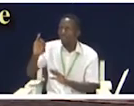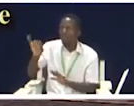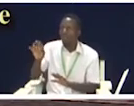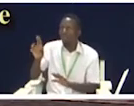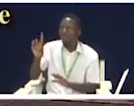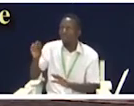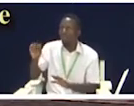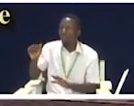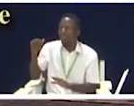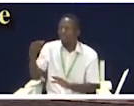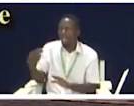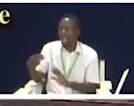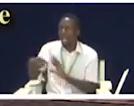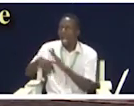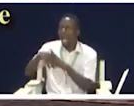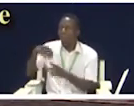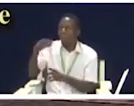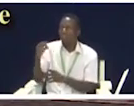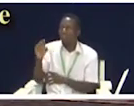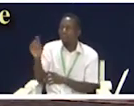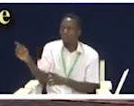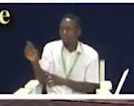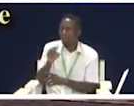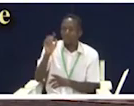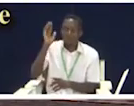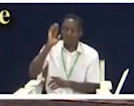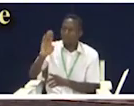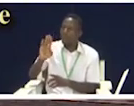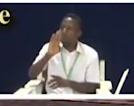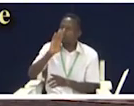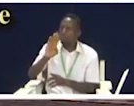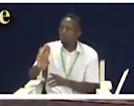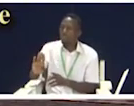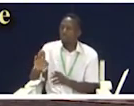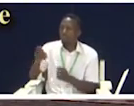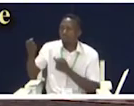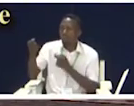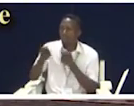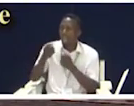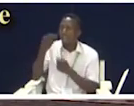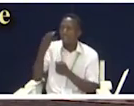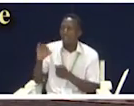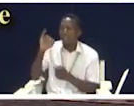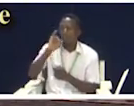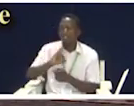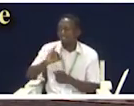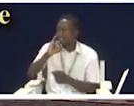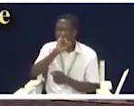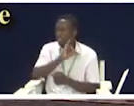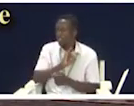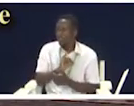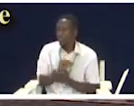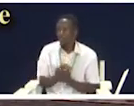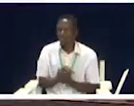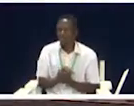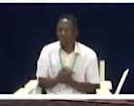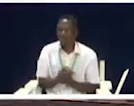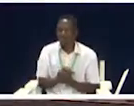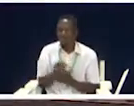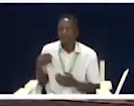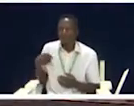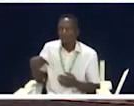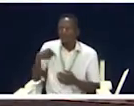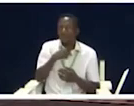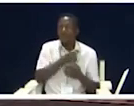for me, one who will be ruler over Israel. His origins are from old, from ancient times. We have